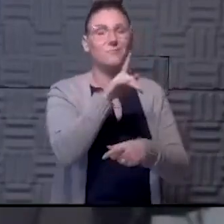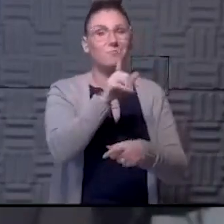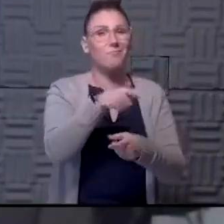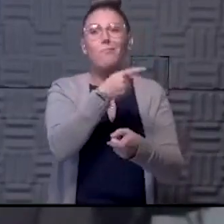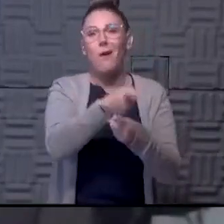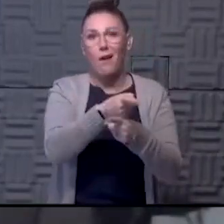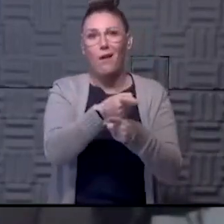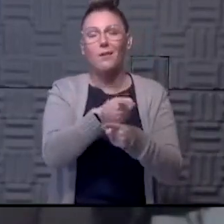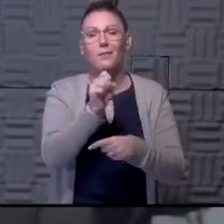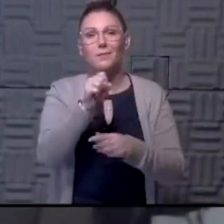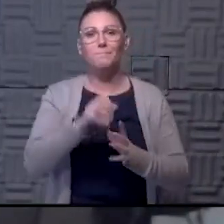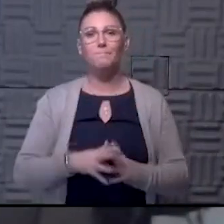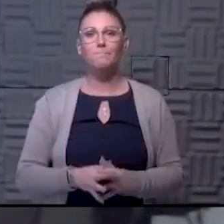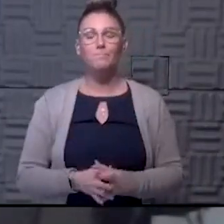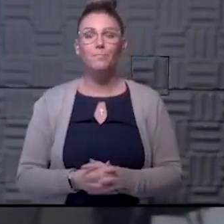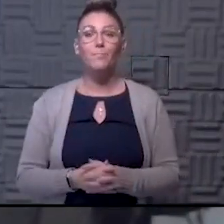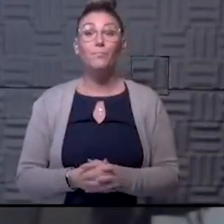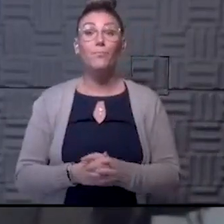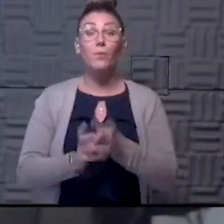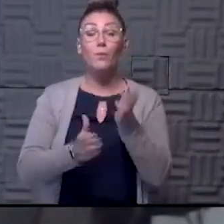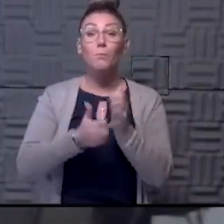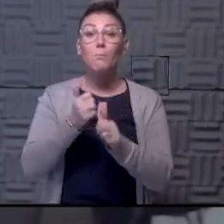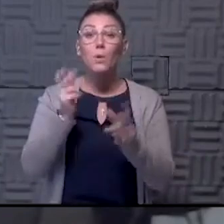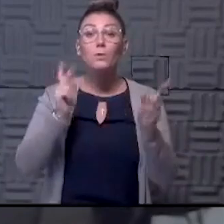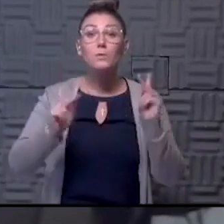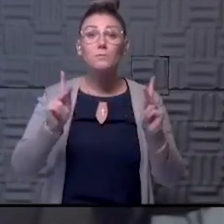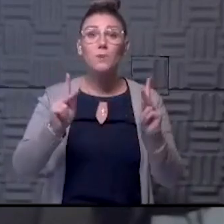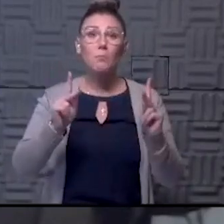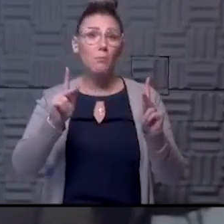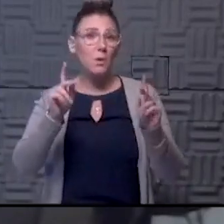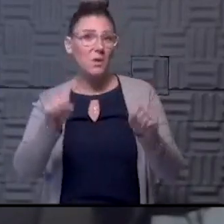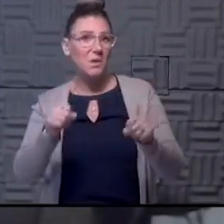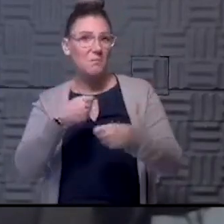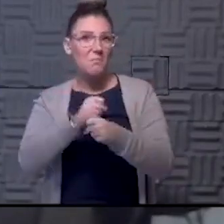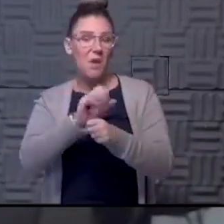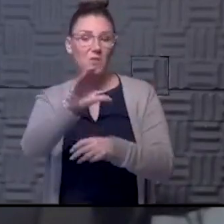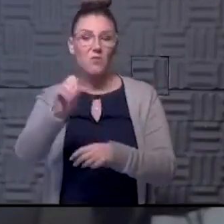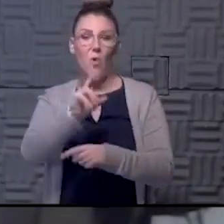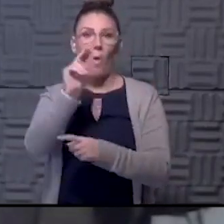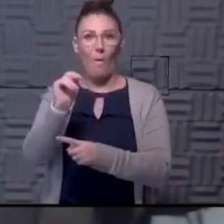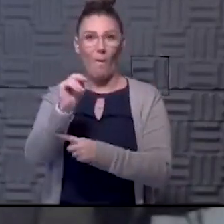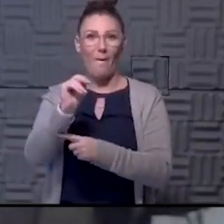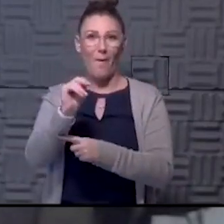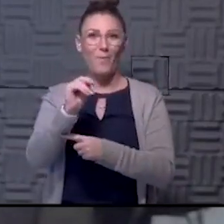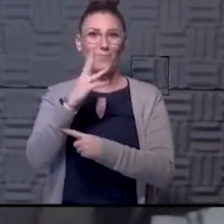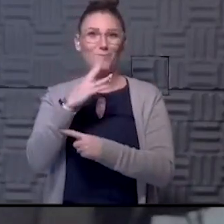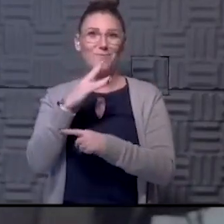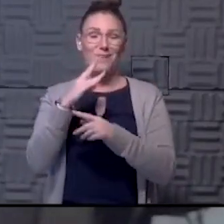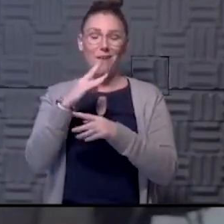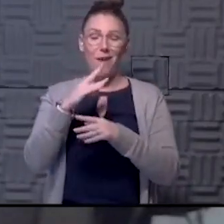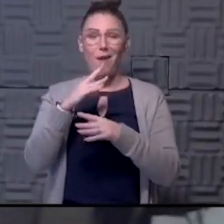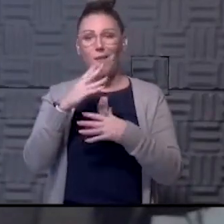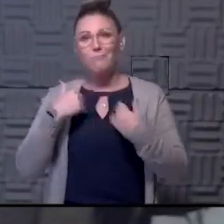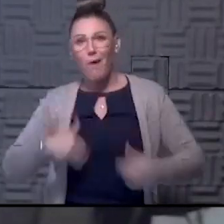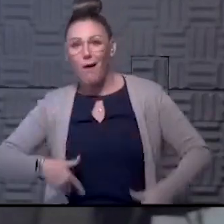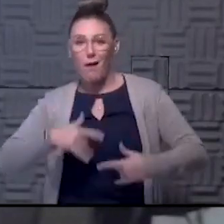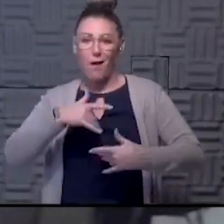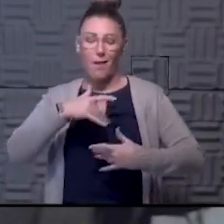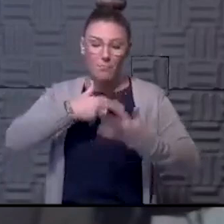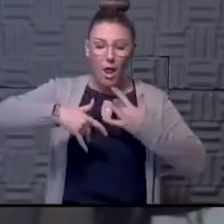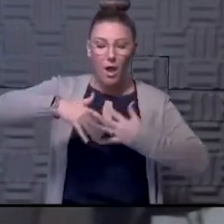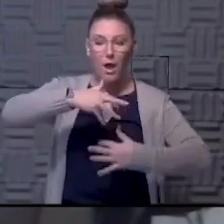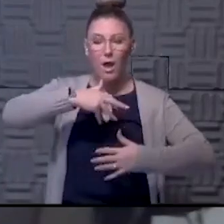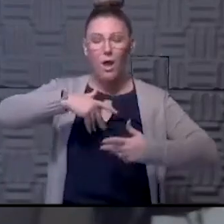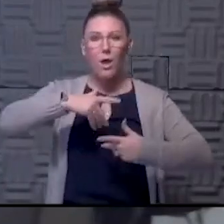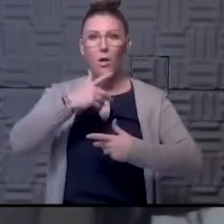And most people are able to make their own antibodies, provided they don't have some form of immune suppression that stops